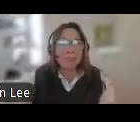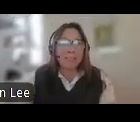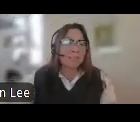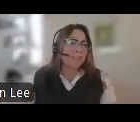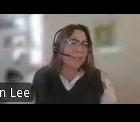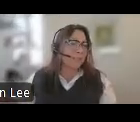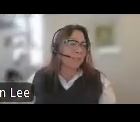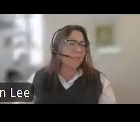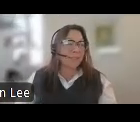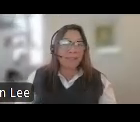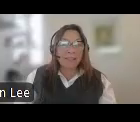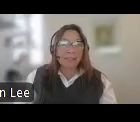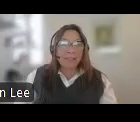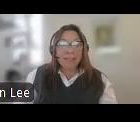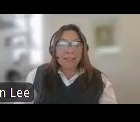slide, please.